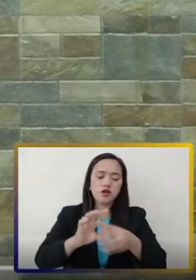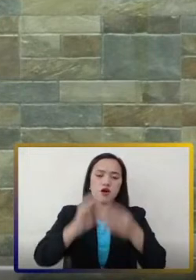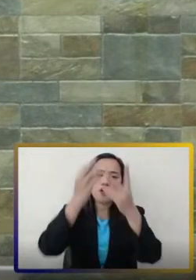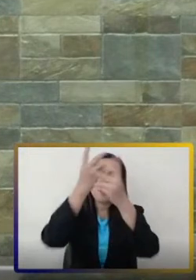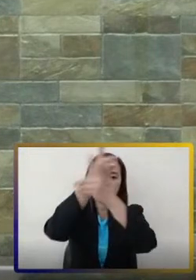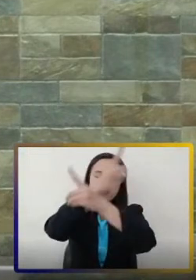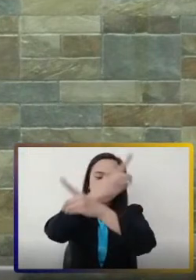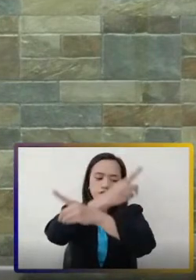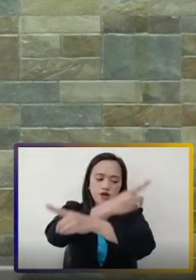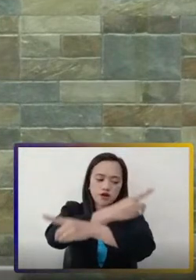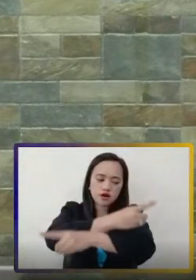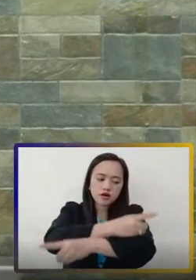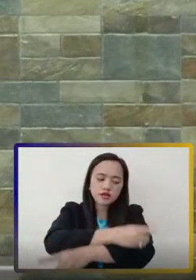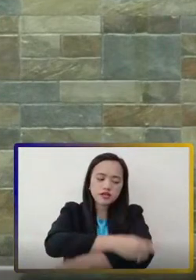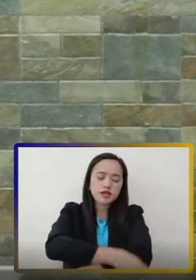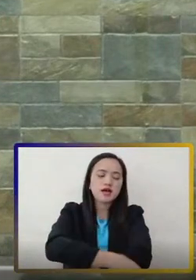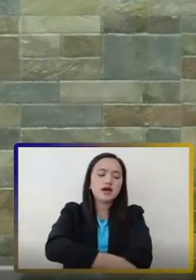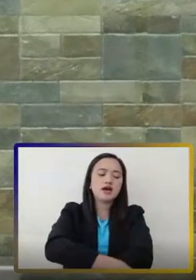middle of the